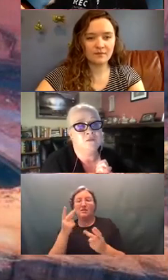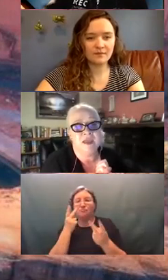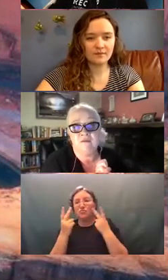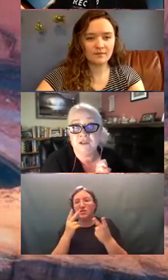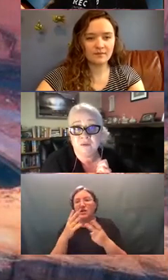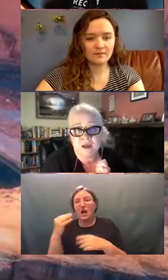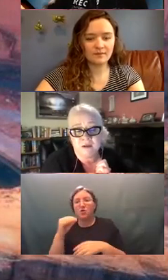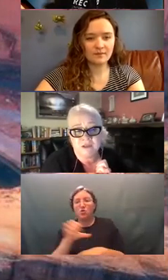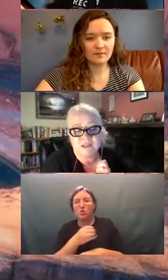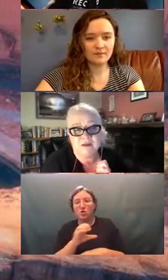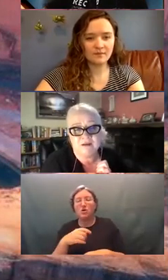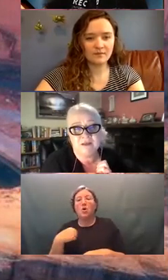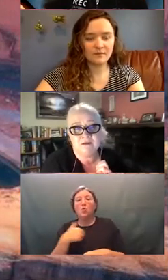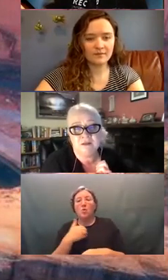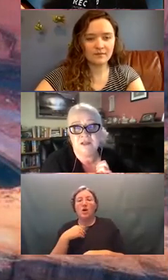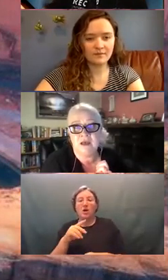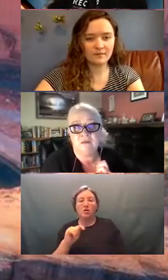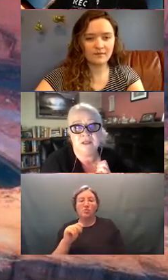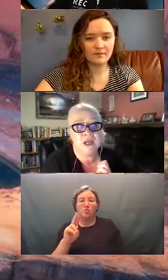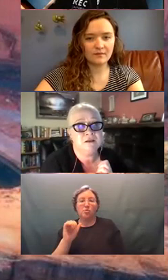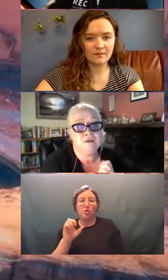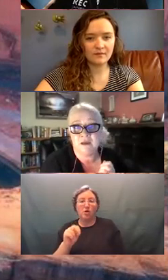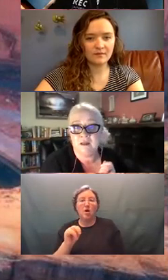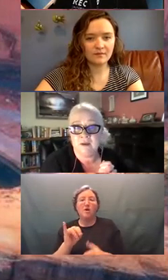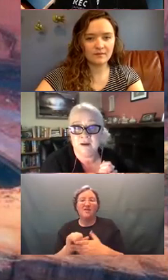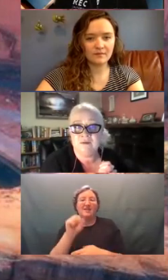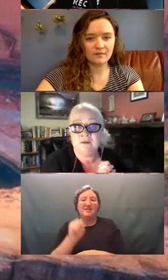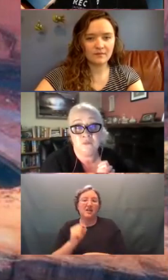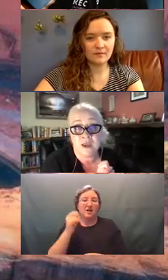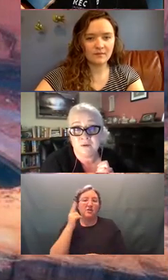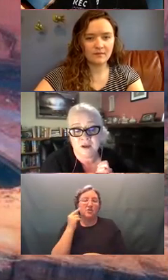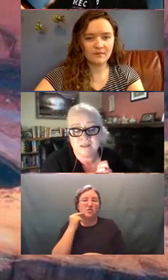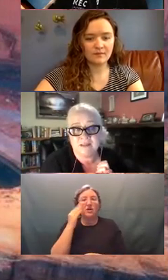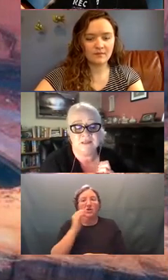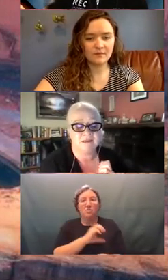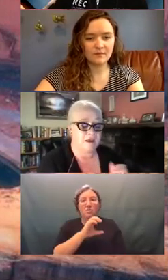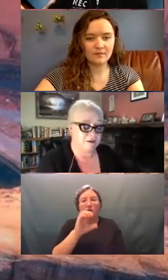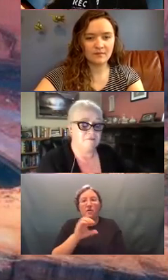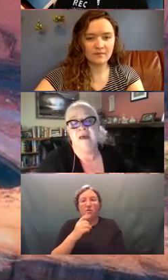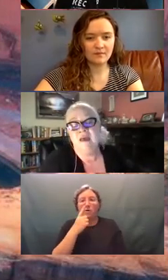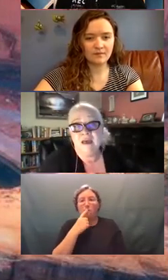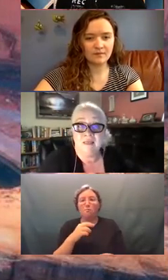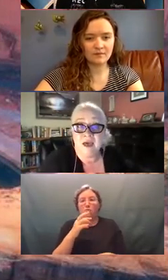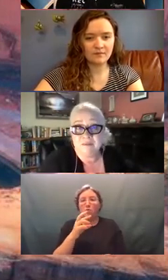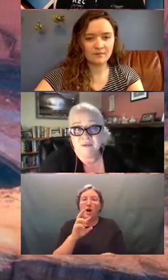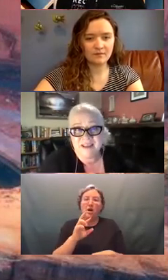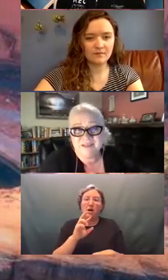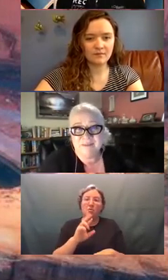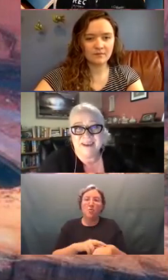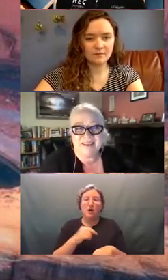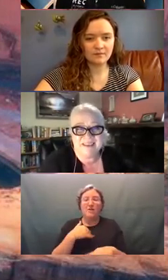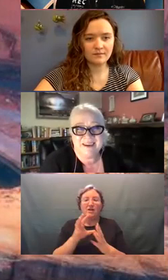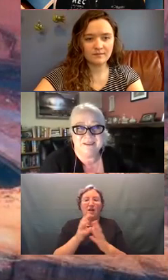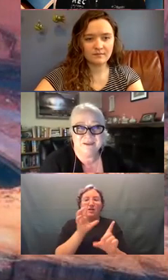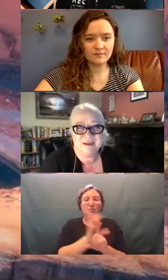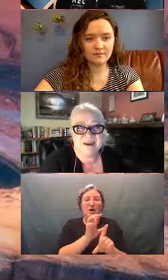And we have Tuacahn, which is down in southern Utah, which I know that Colorado's Red Rocks gets a lot of press, but